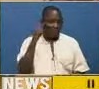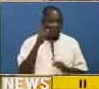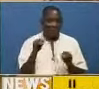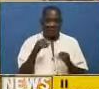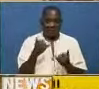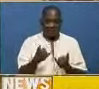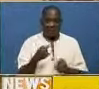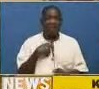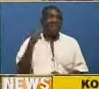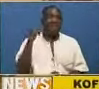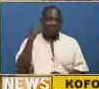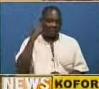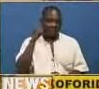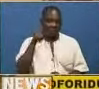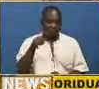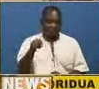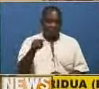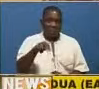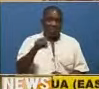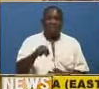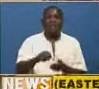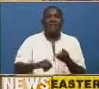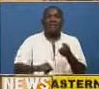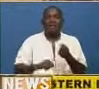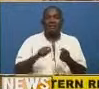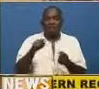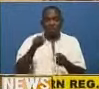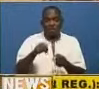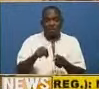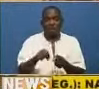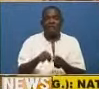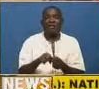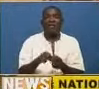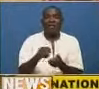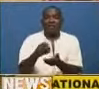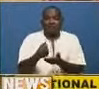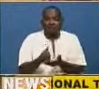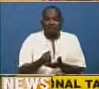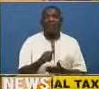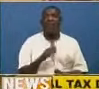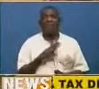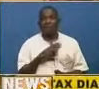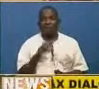I feel the matter. It's a mission of Ukraine. The Bible is showing me.